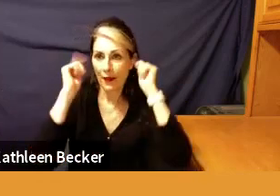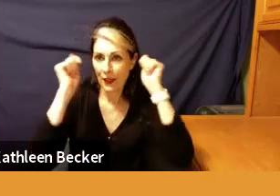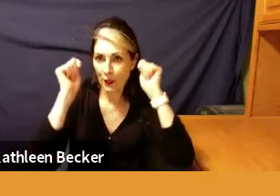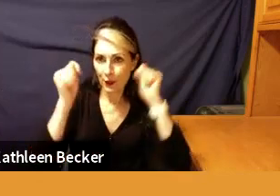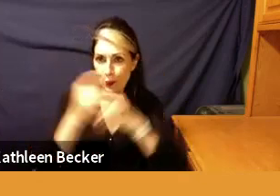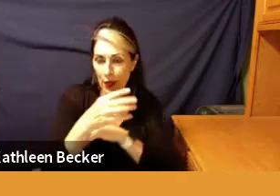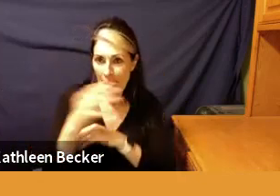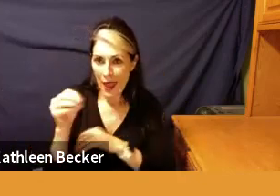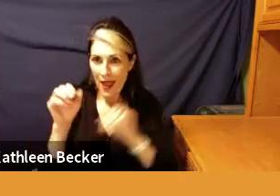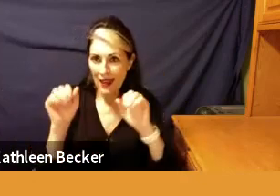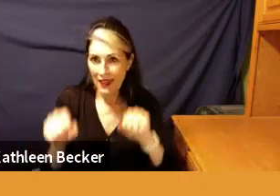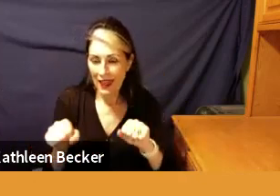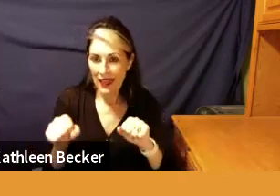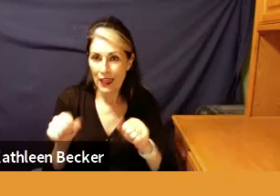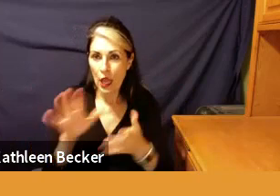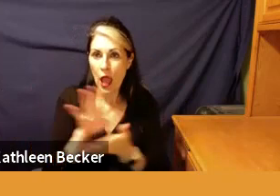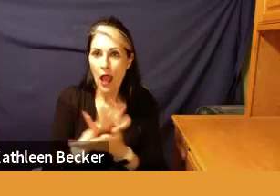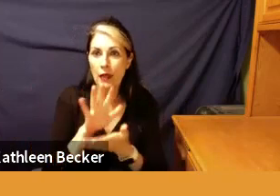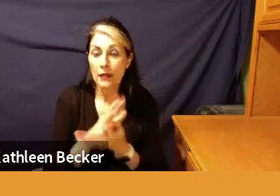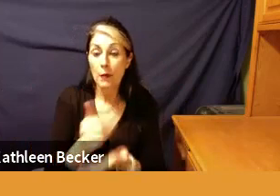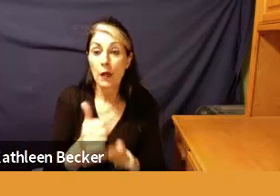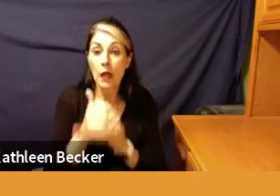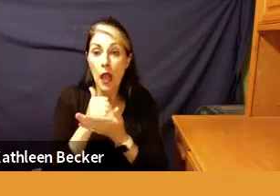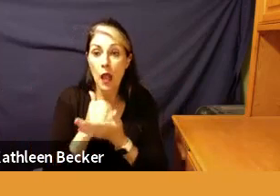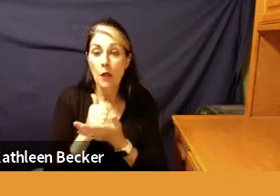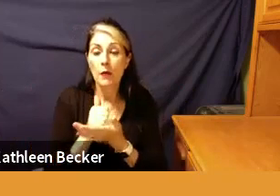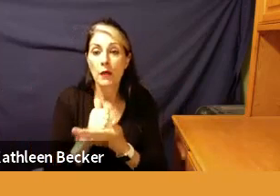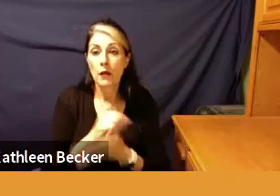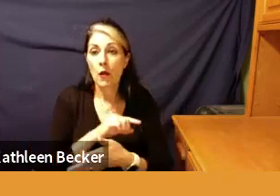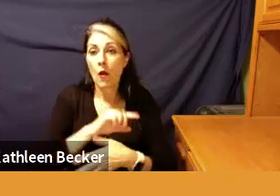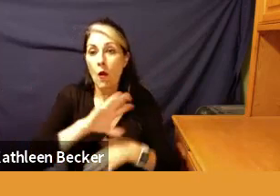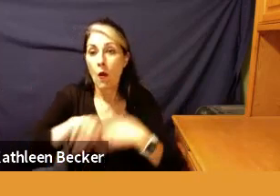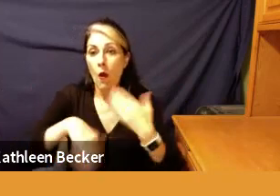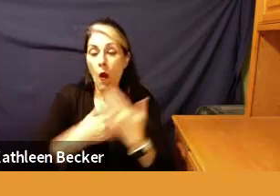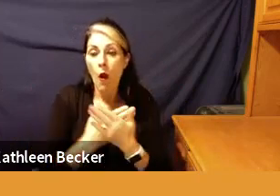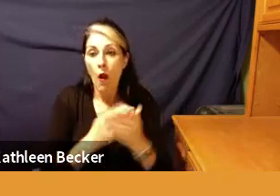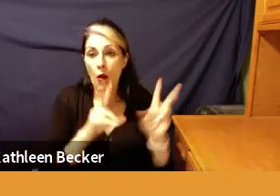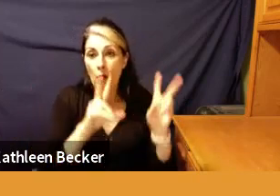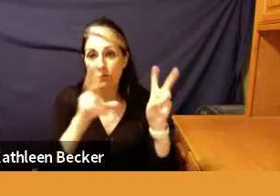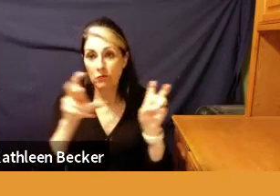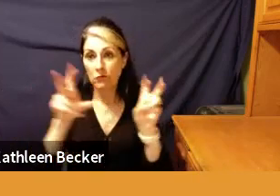And they can get academic help in all subject areas.